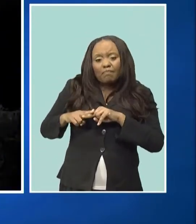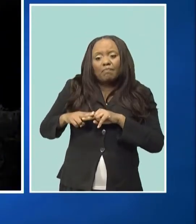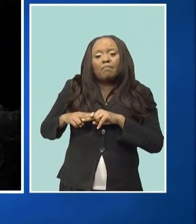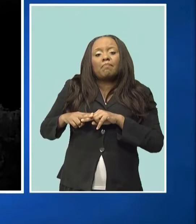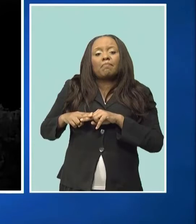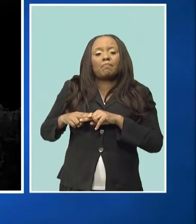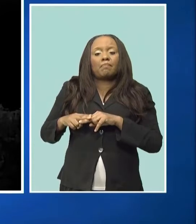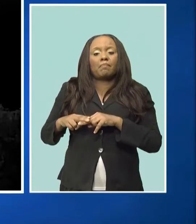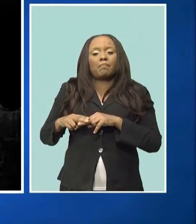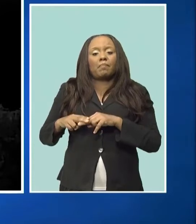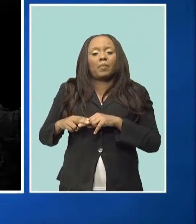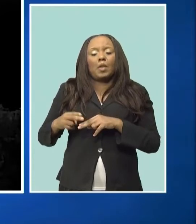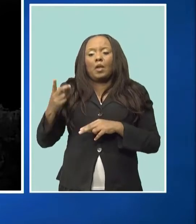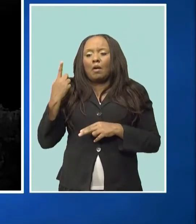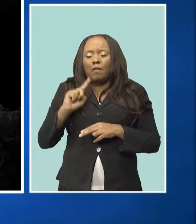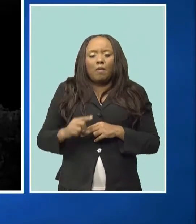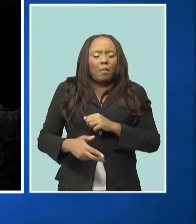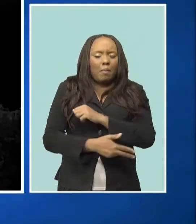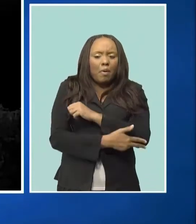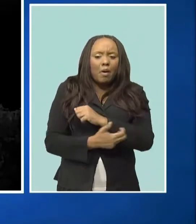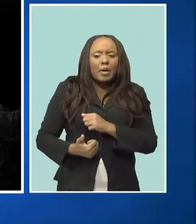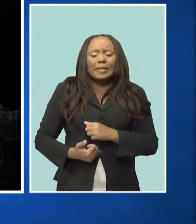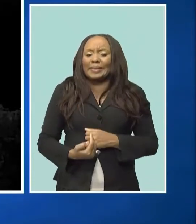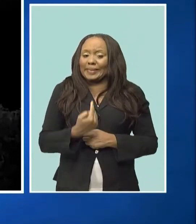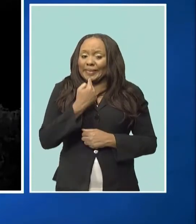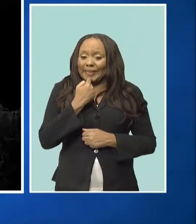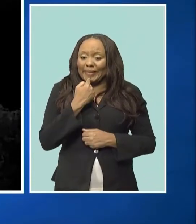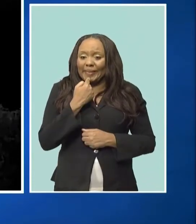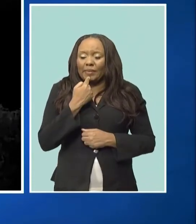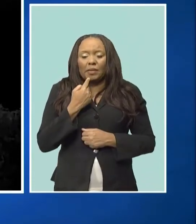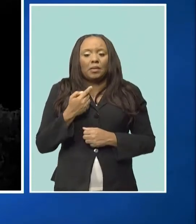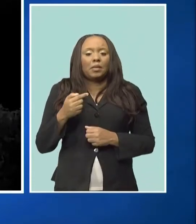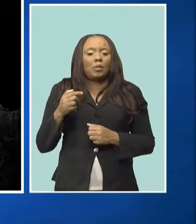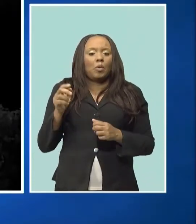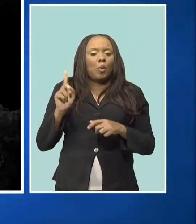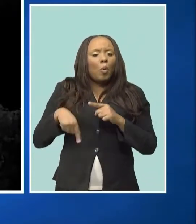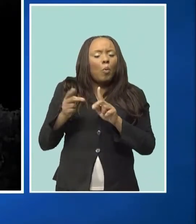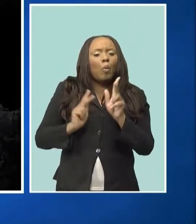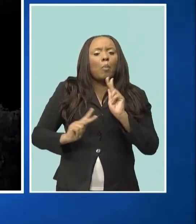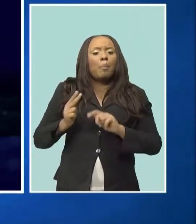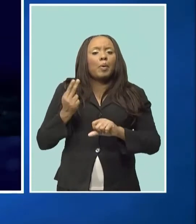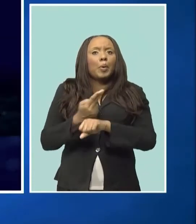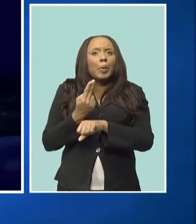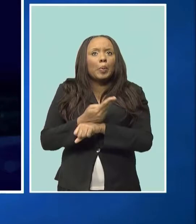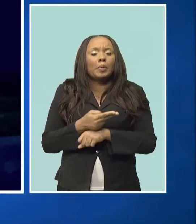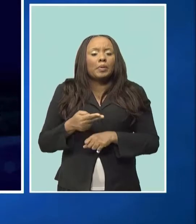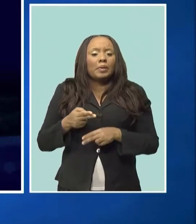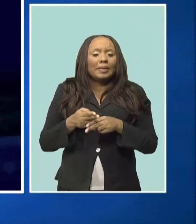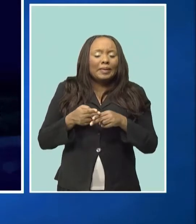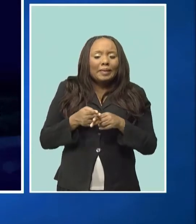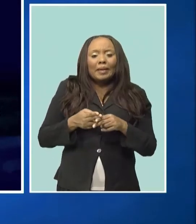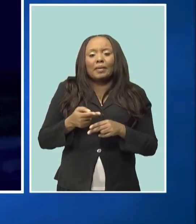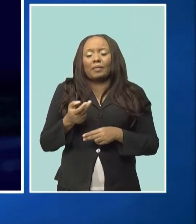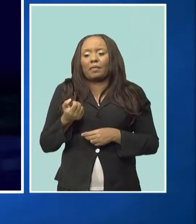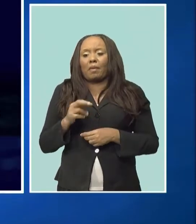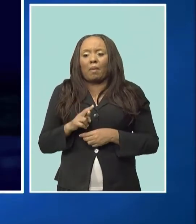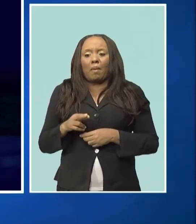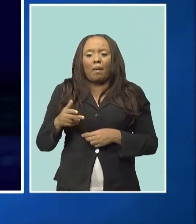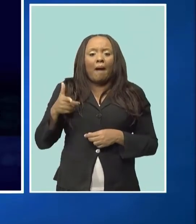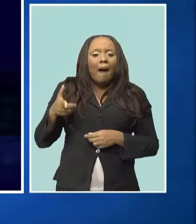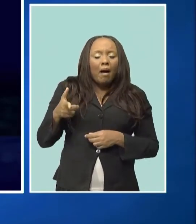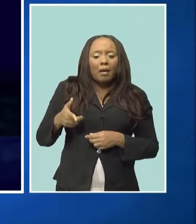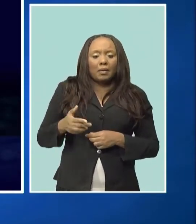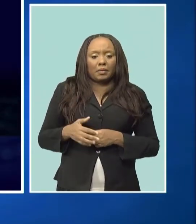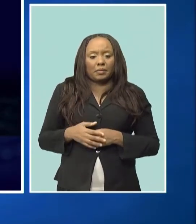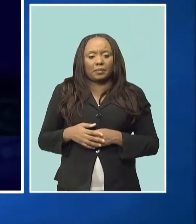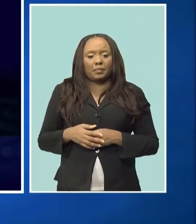the area of aggravated burglaries. We have, so far for this year, 26 aggravated burglaries compared to 20